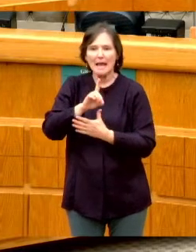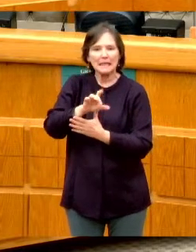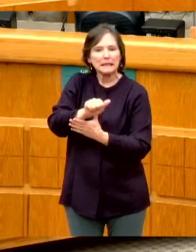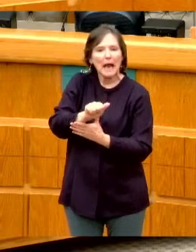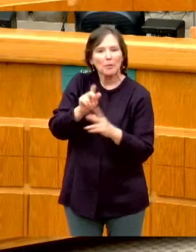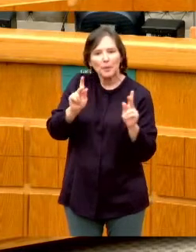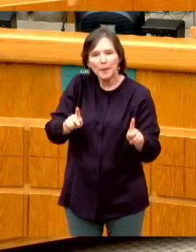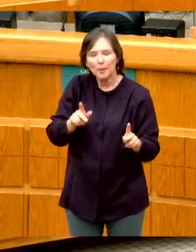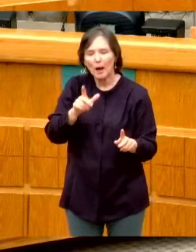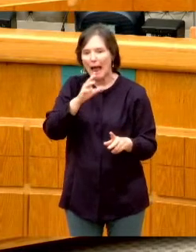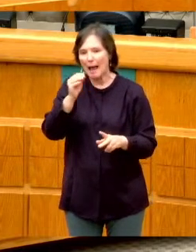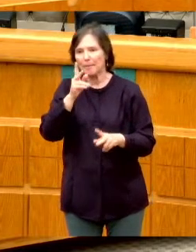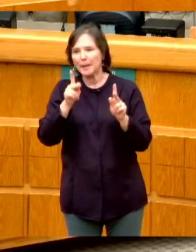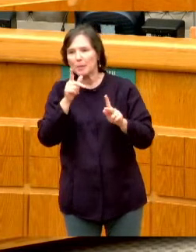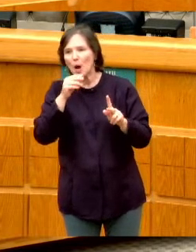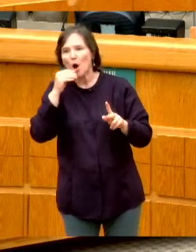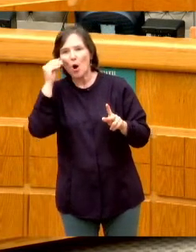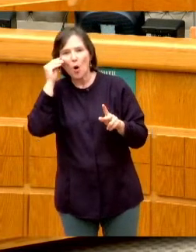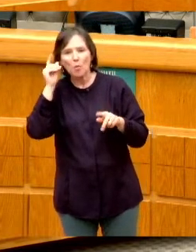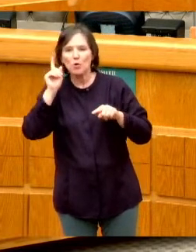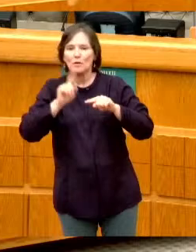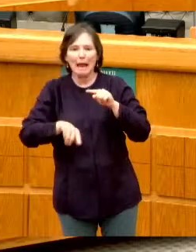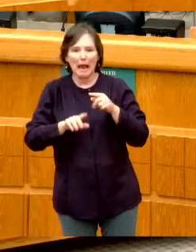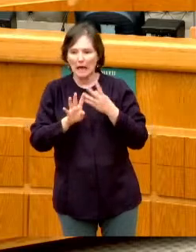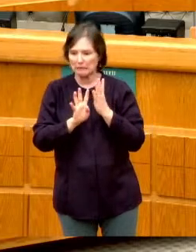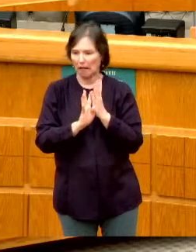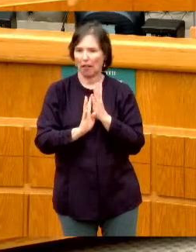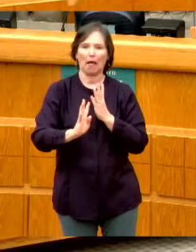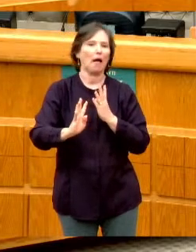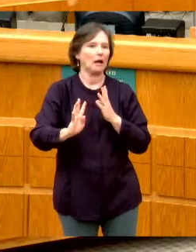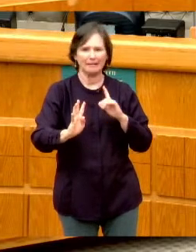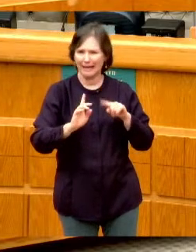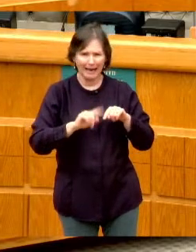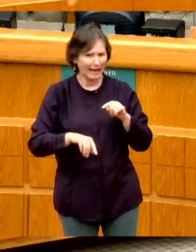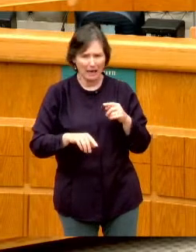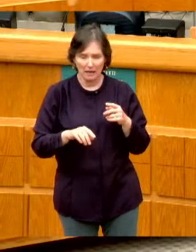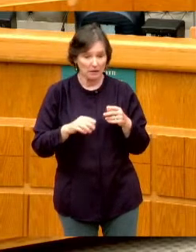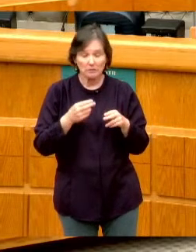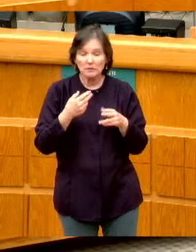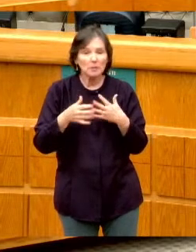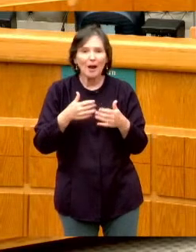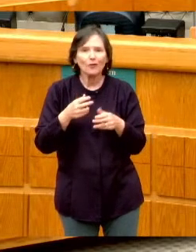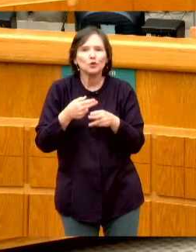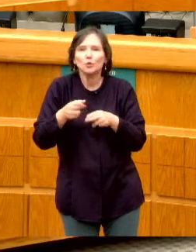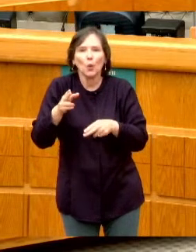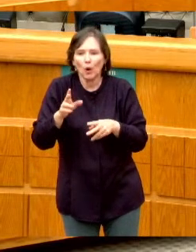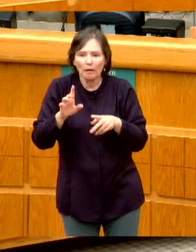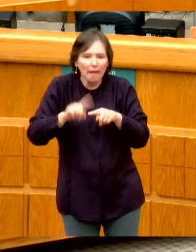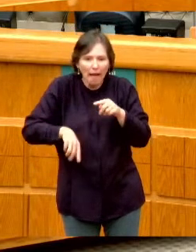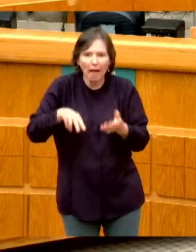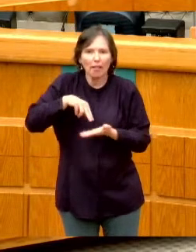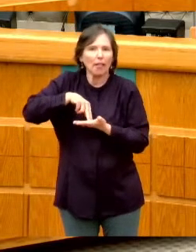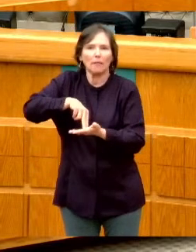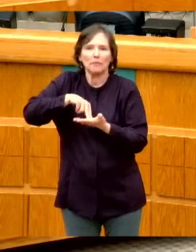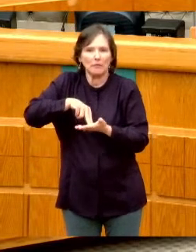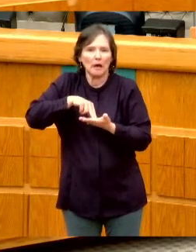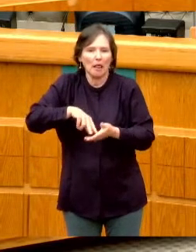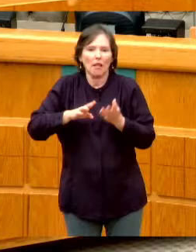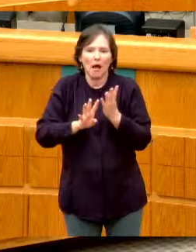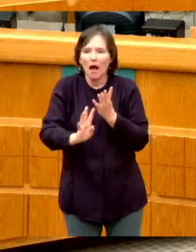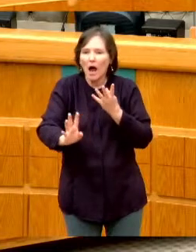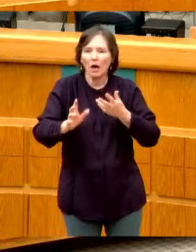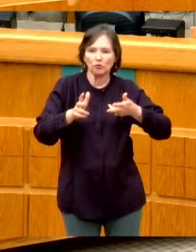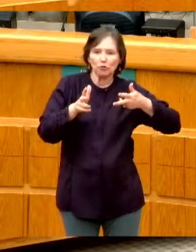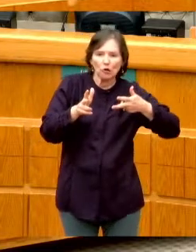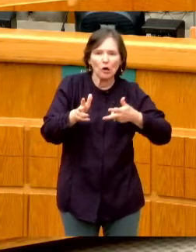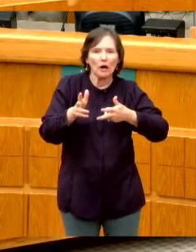at home that cannot get in any line, short or long, short or long, it doesn't matter. So again, we welcome our governor tomorrow.